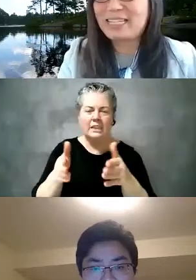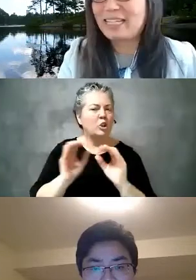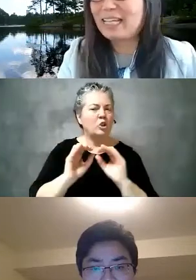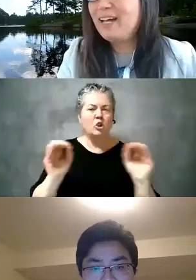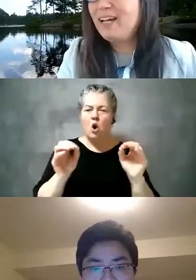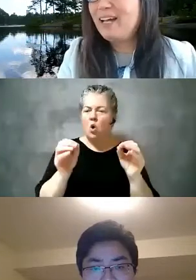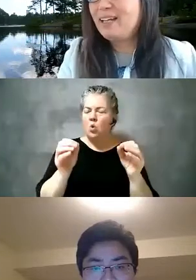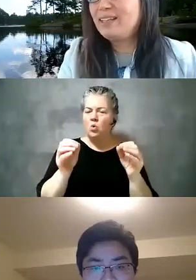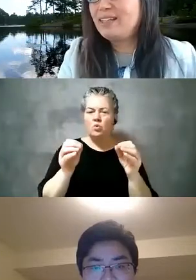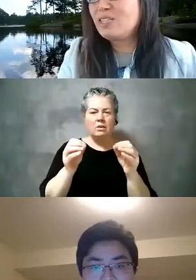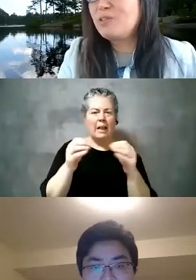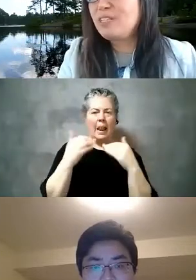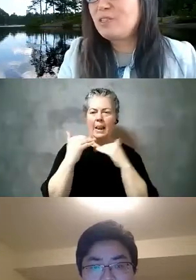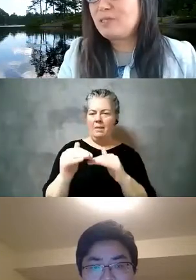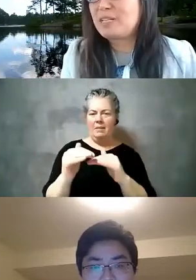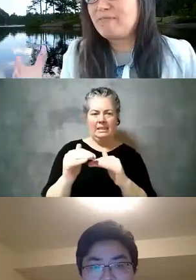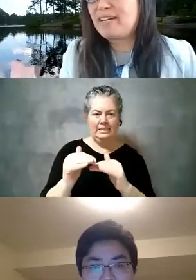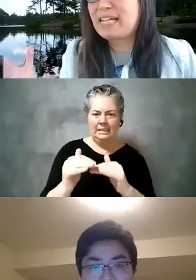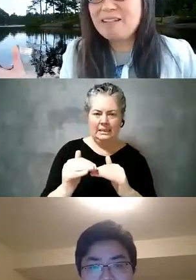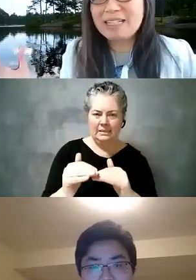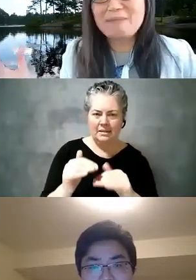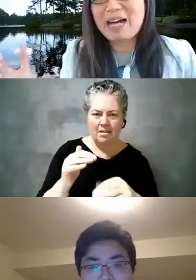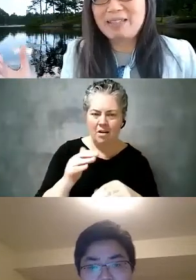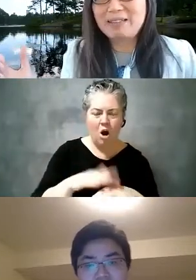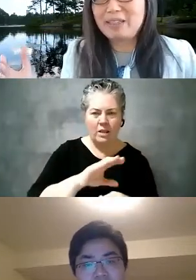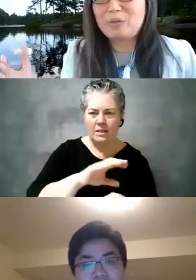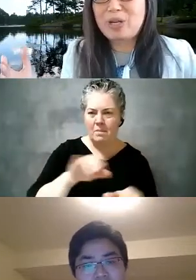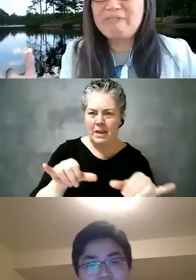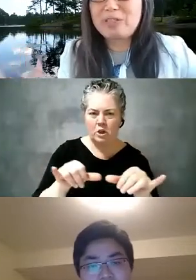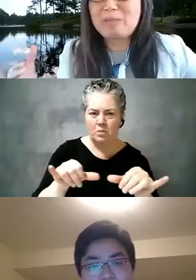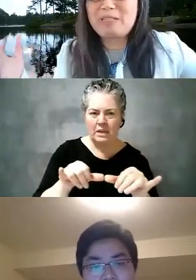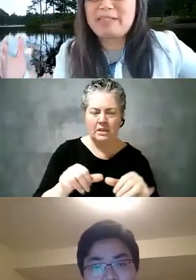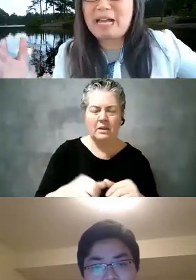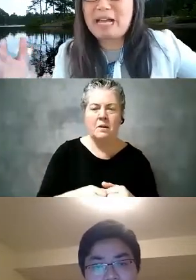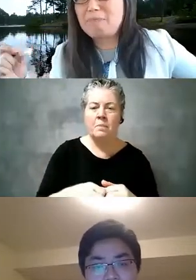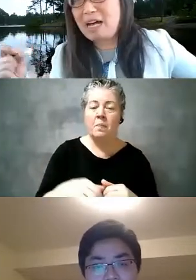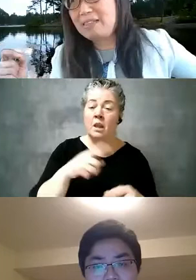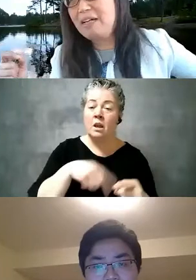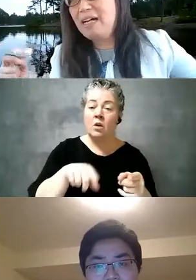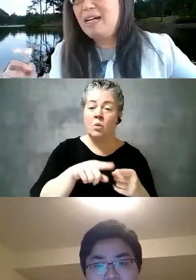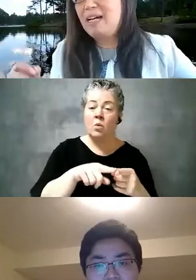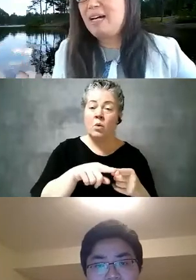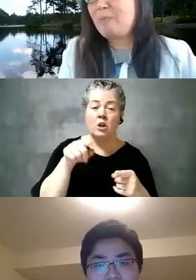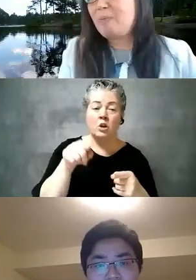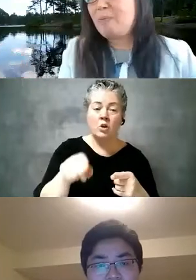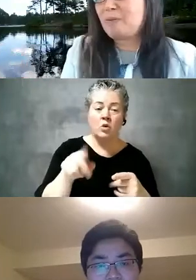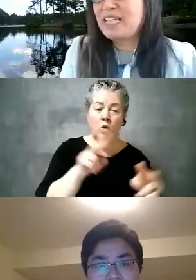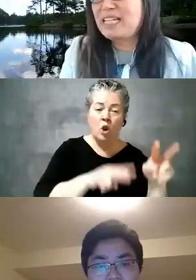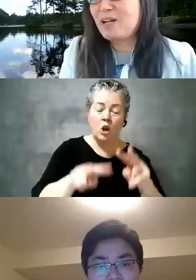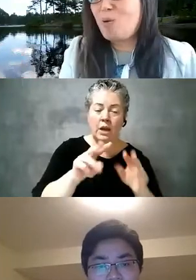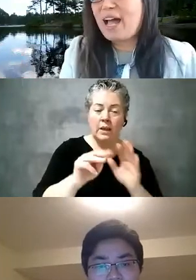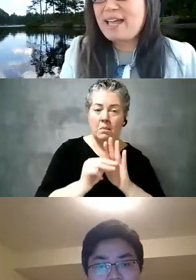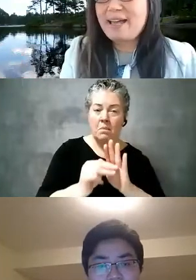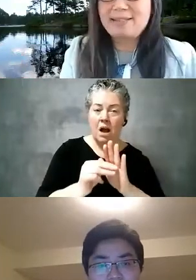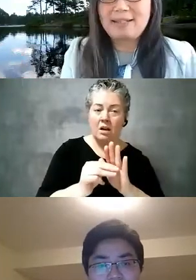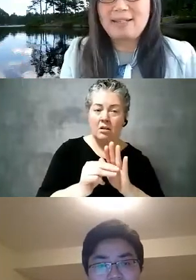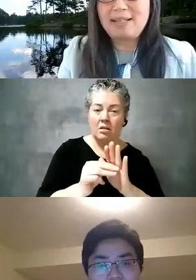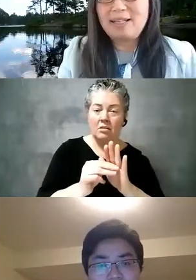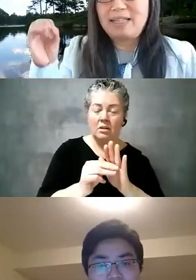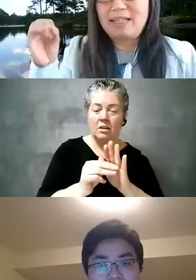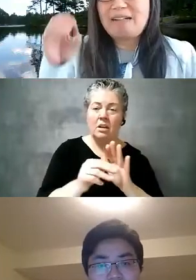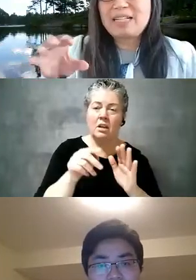use weighting. And there's no need to specify an outcome model. Whenever you specify an outcome model, writing down Y